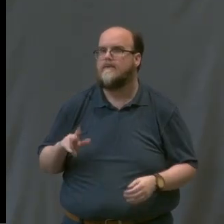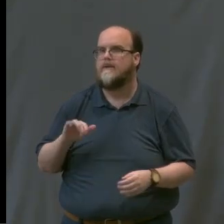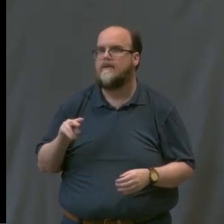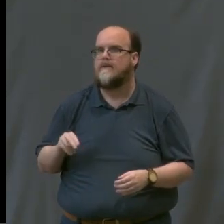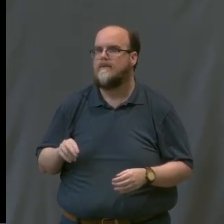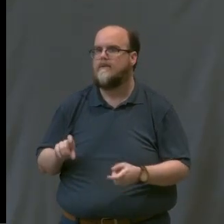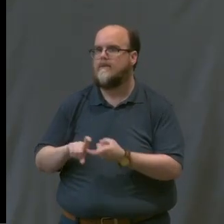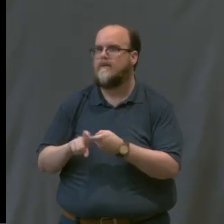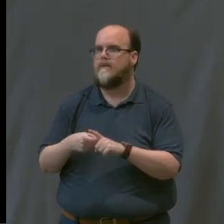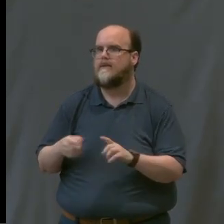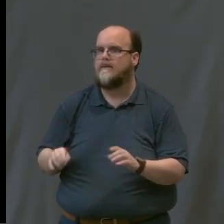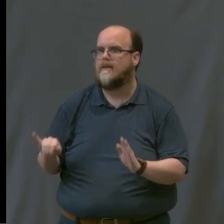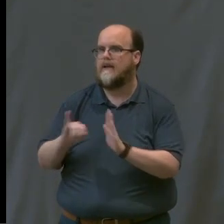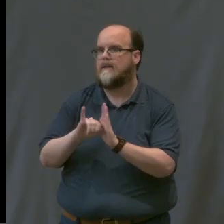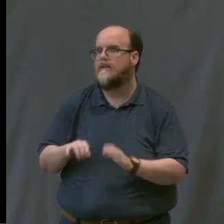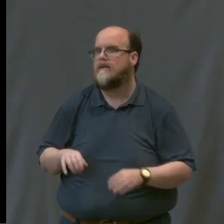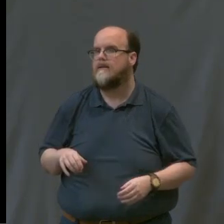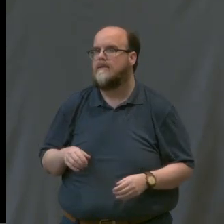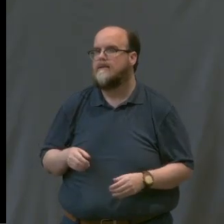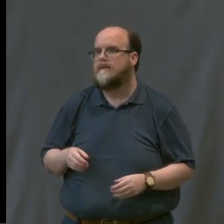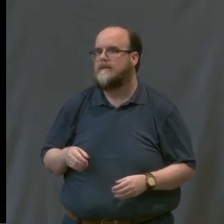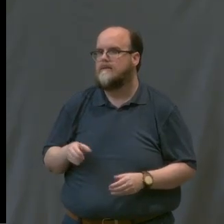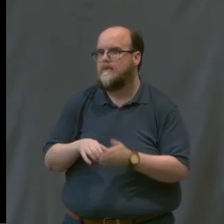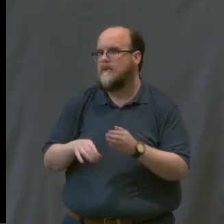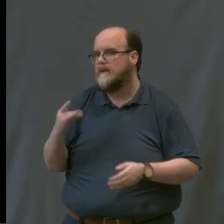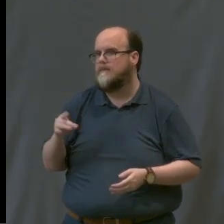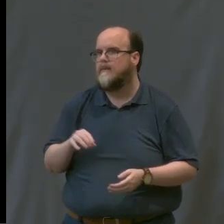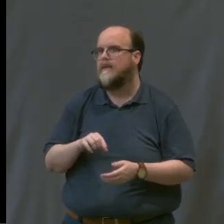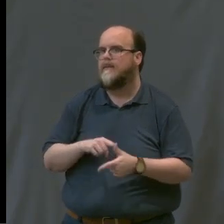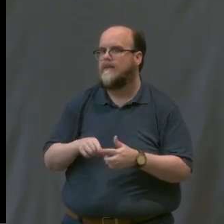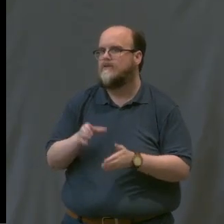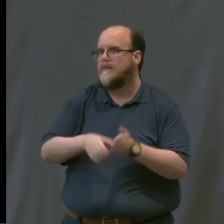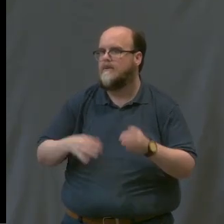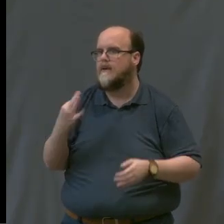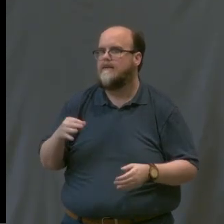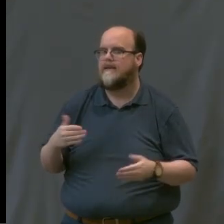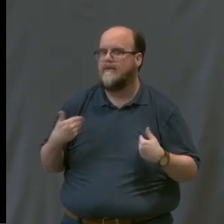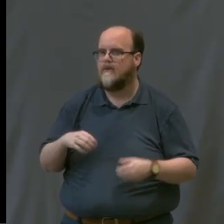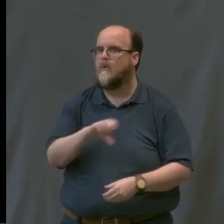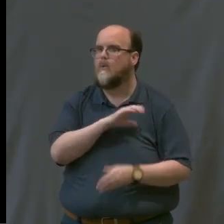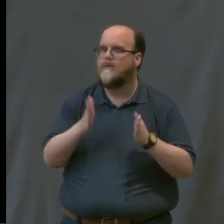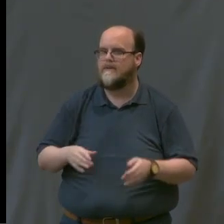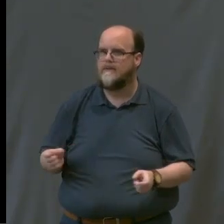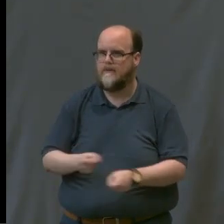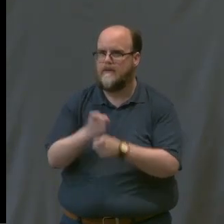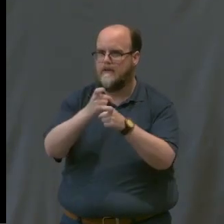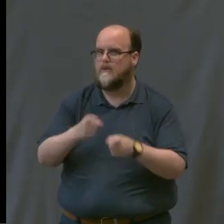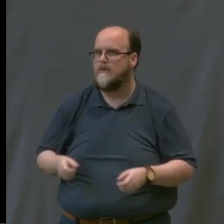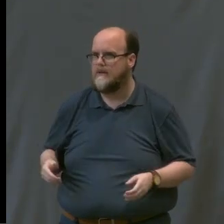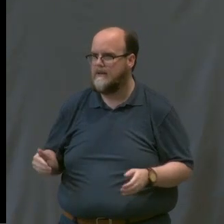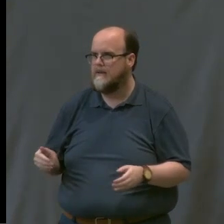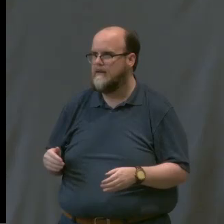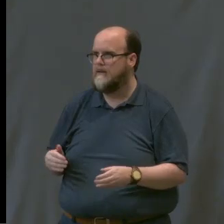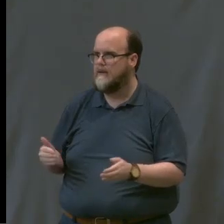accomplices positively ID'd in chapter 18. And then chapter 19, we have the saints' victory over this tribulation.